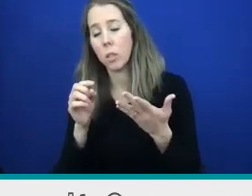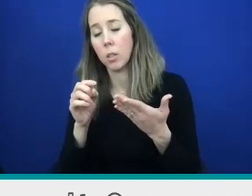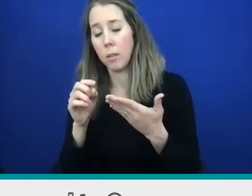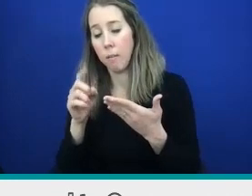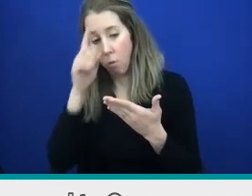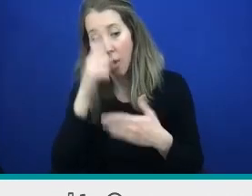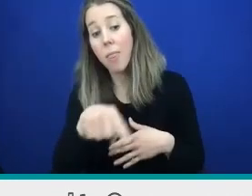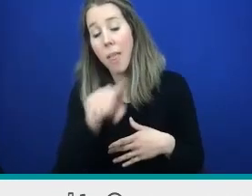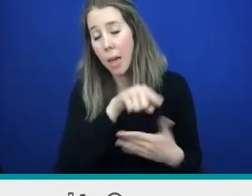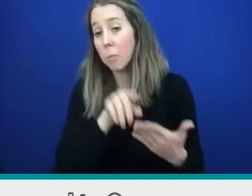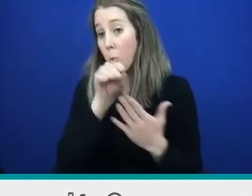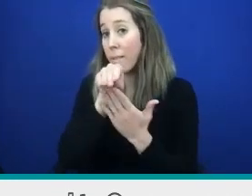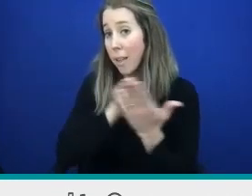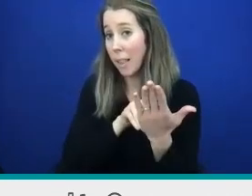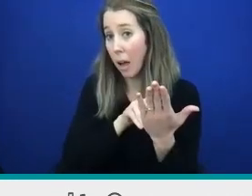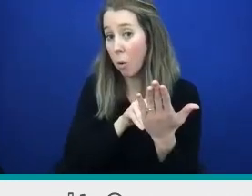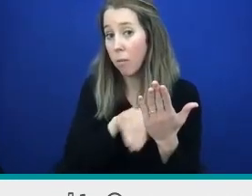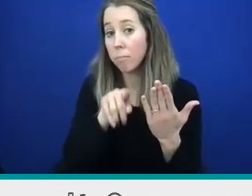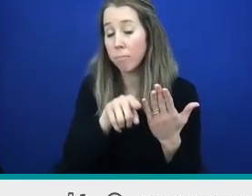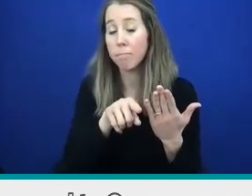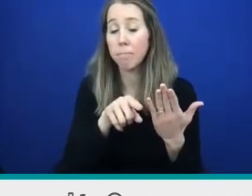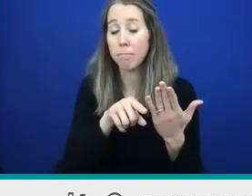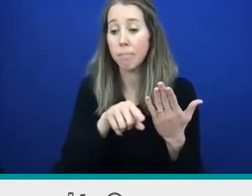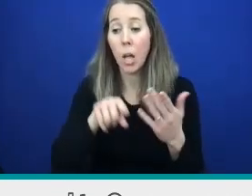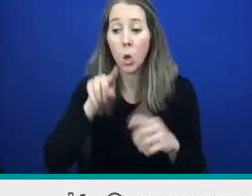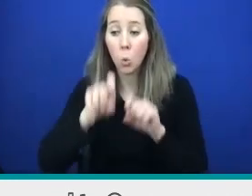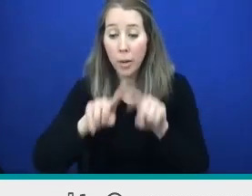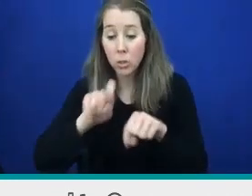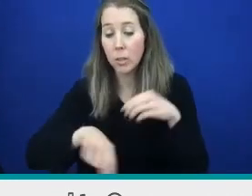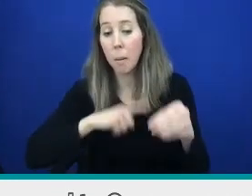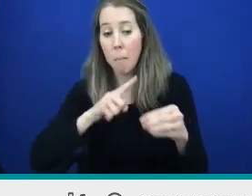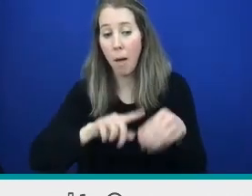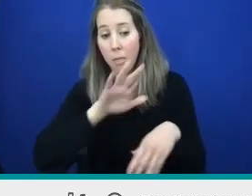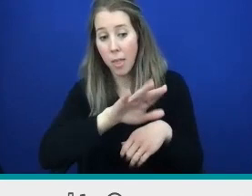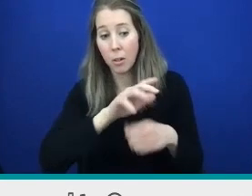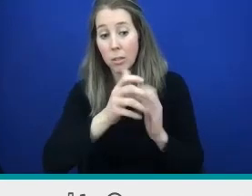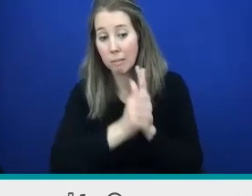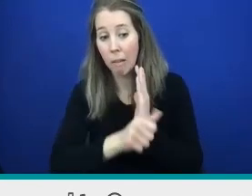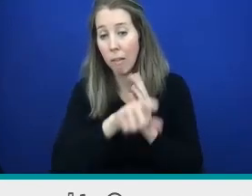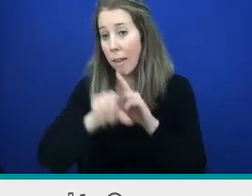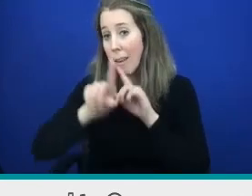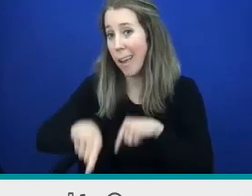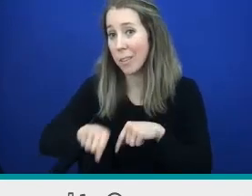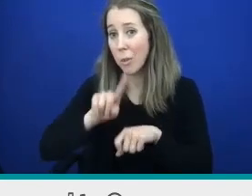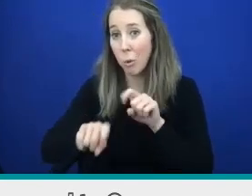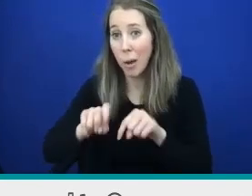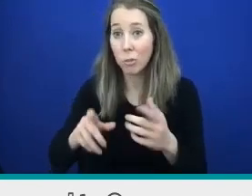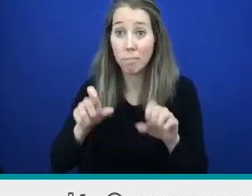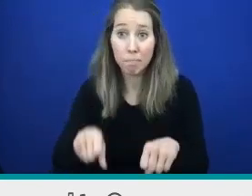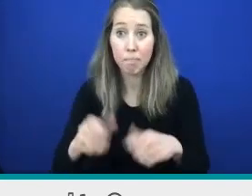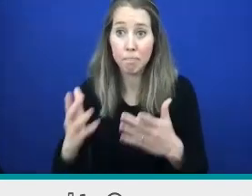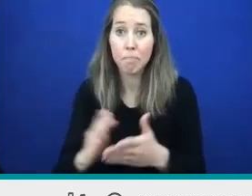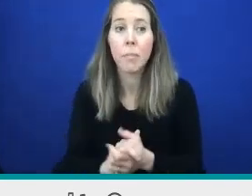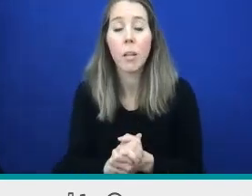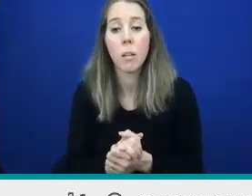form here for them to fill out, having them answer specific questions based on their their skill assessment that they've just done.